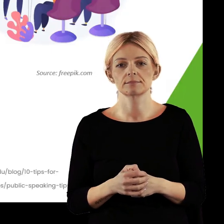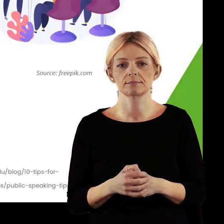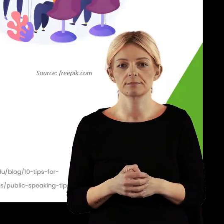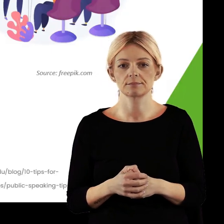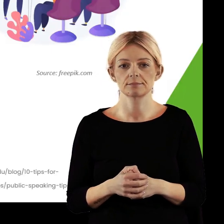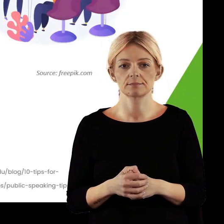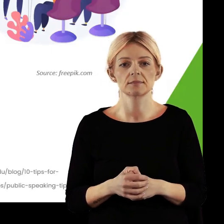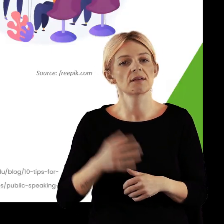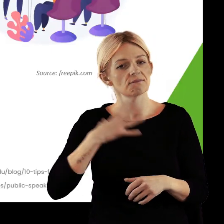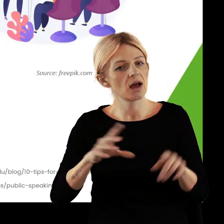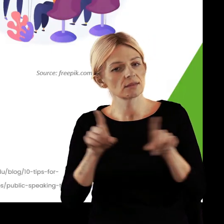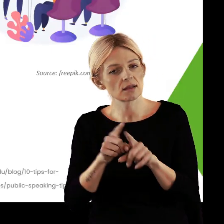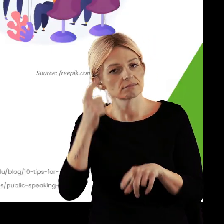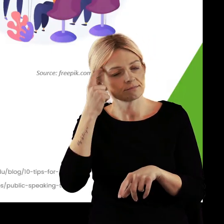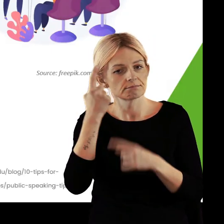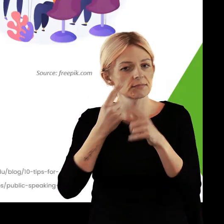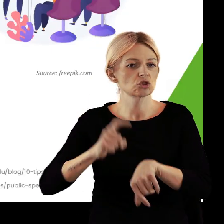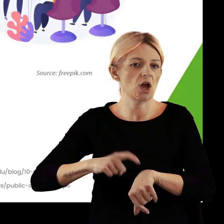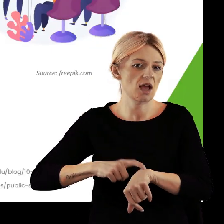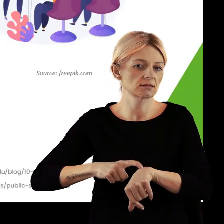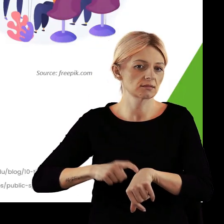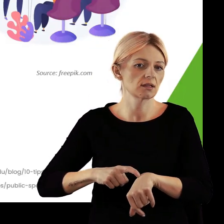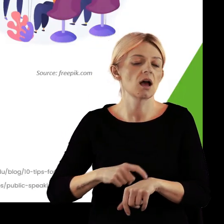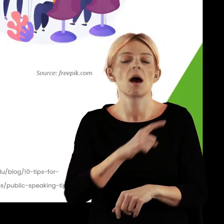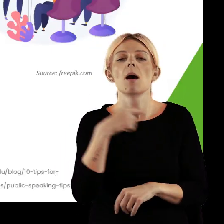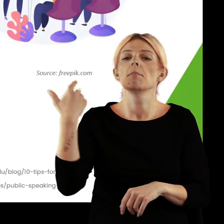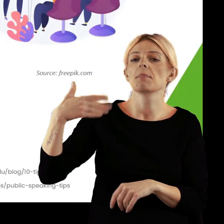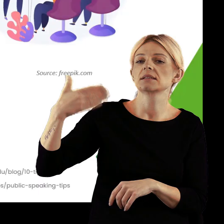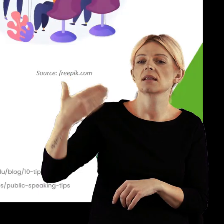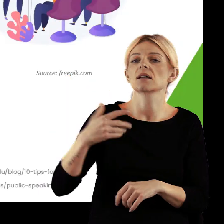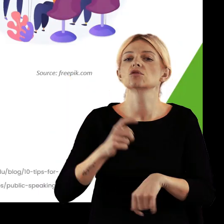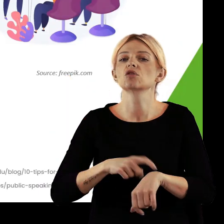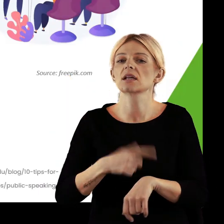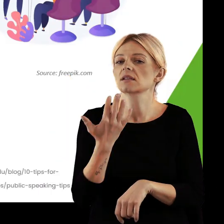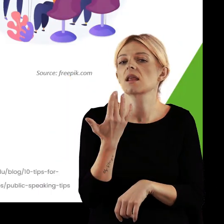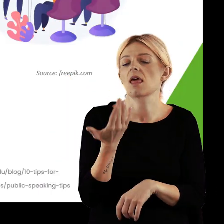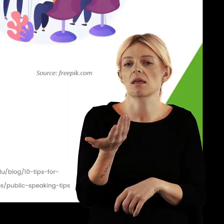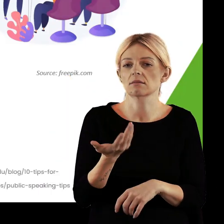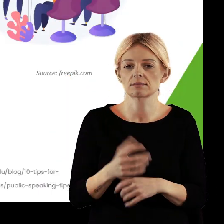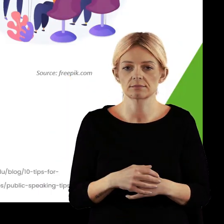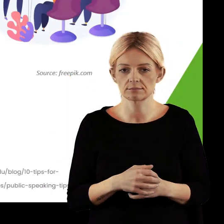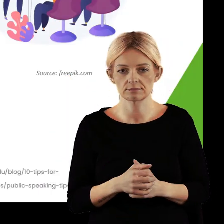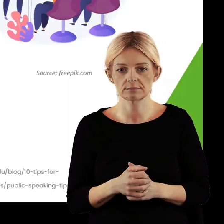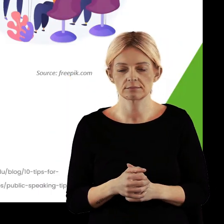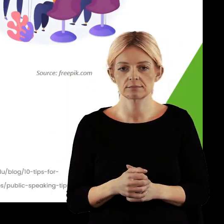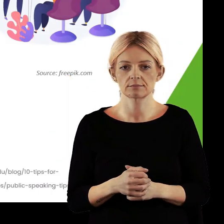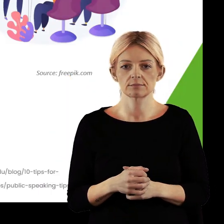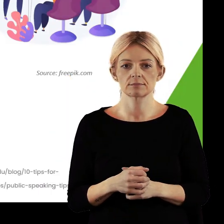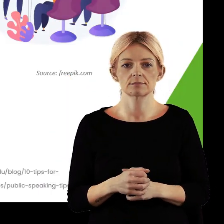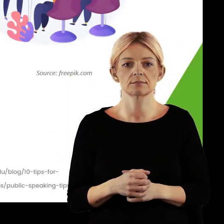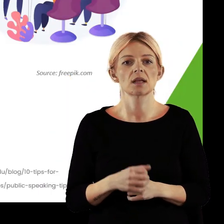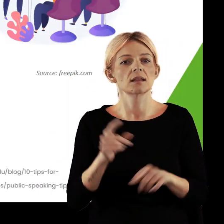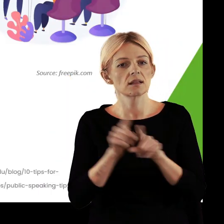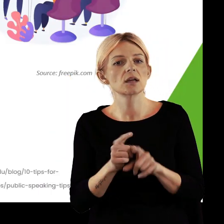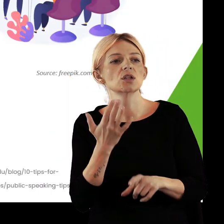in advance. The last question concerns the venue for the presentation. Will it be a conference room in